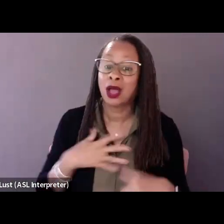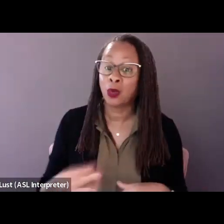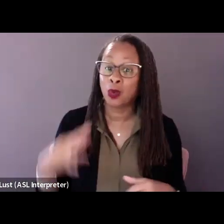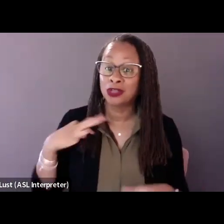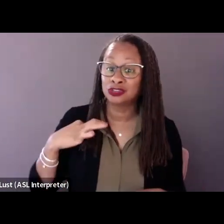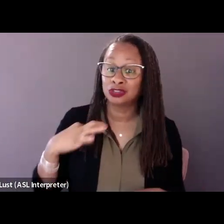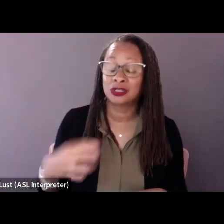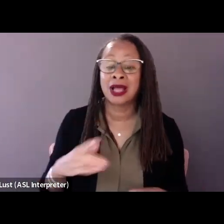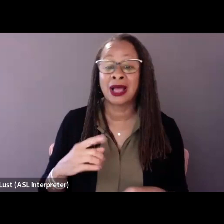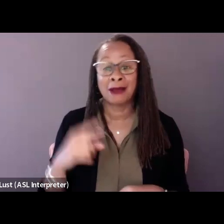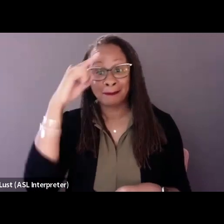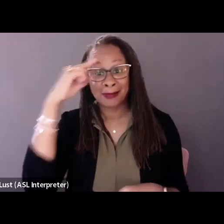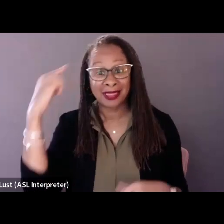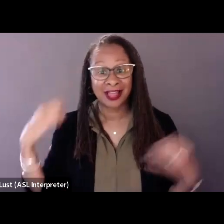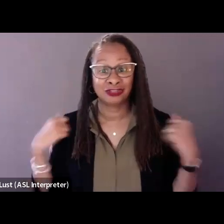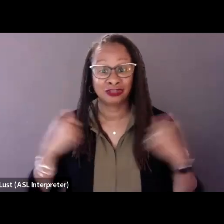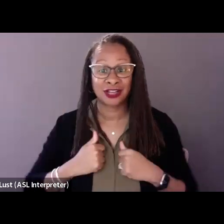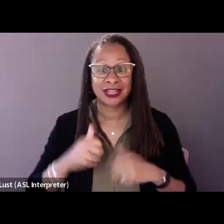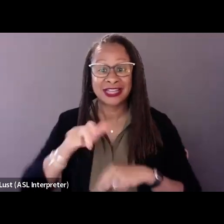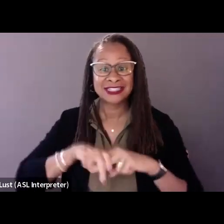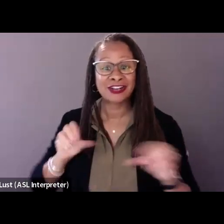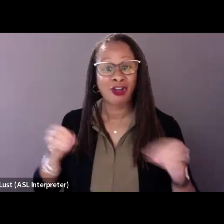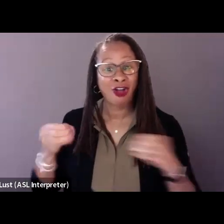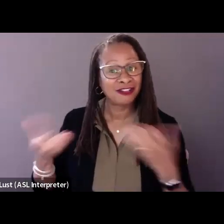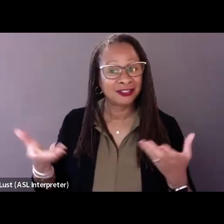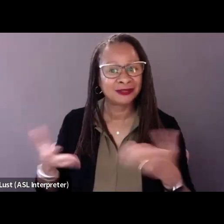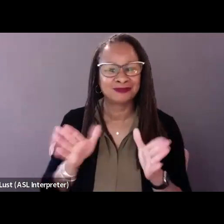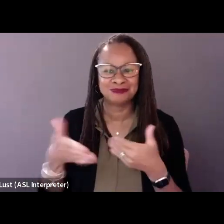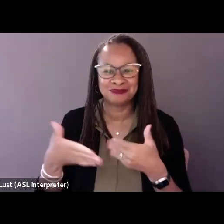a black jacket, and sitting in an office room.